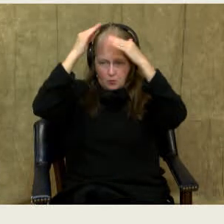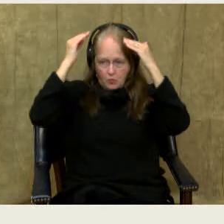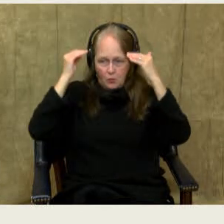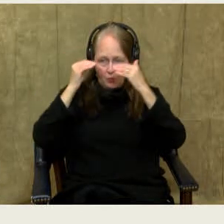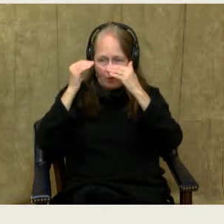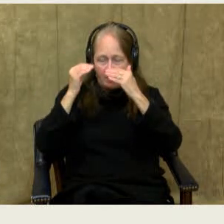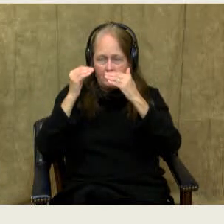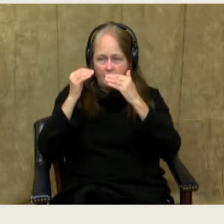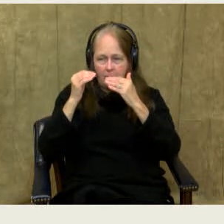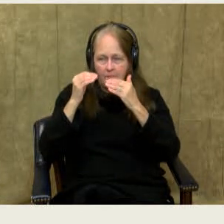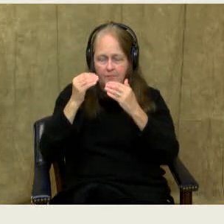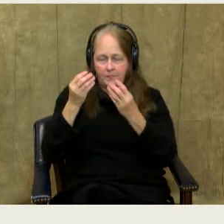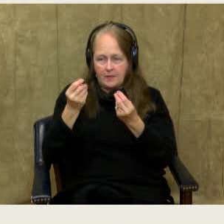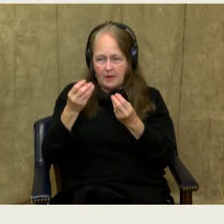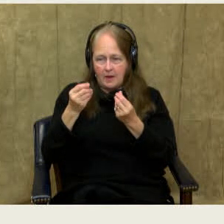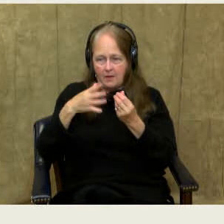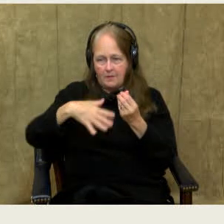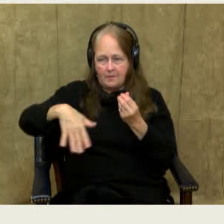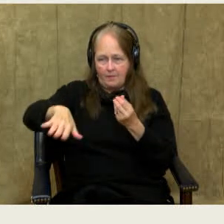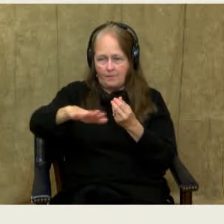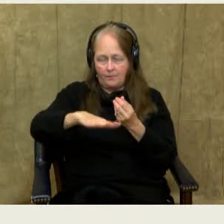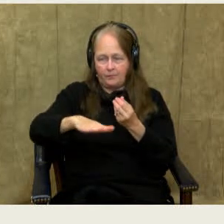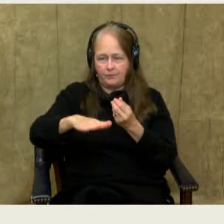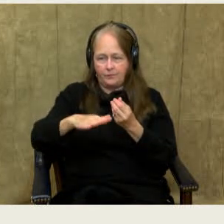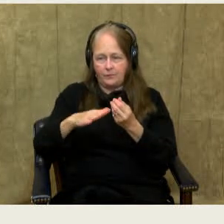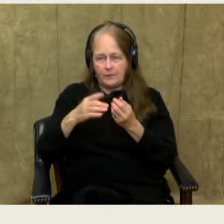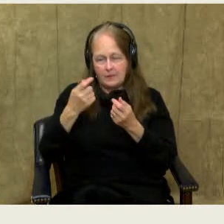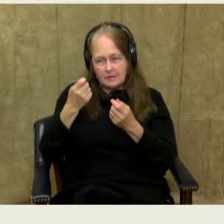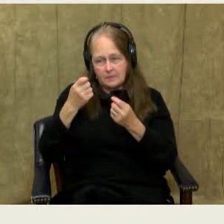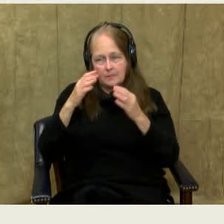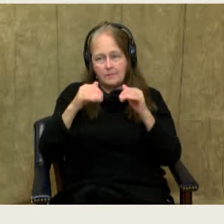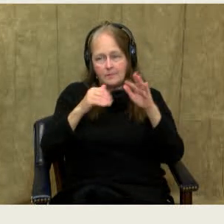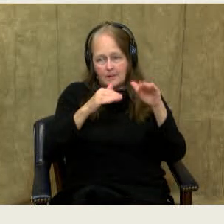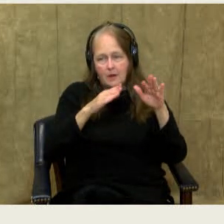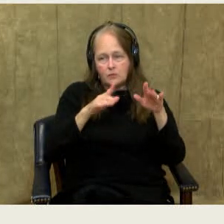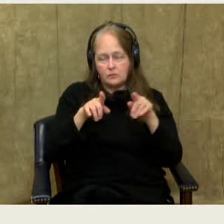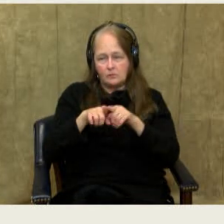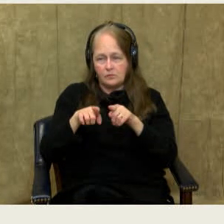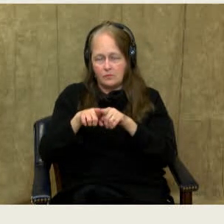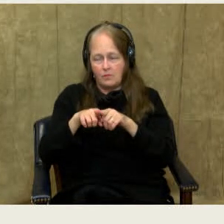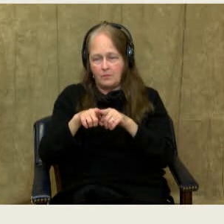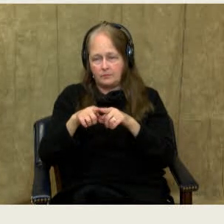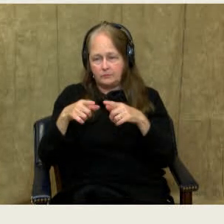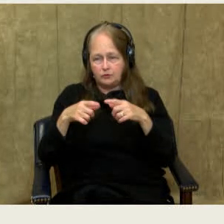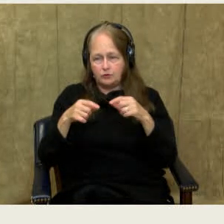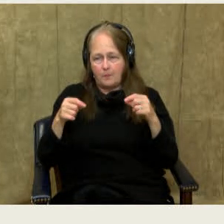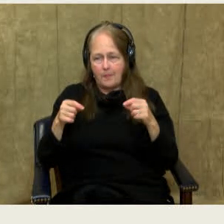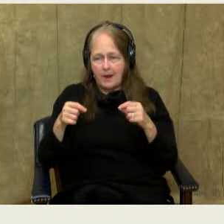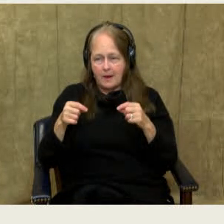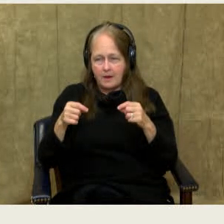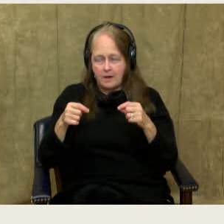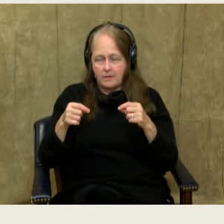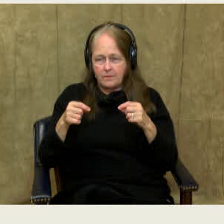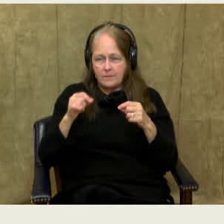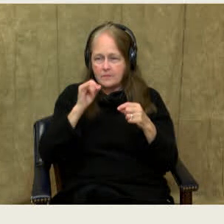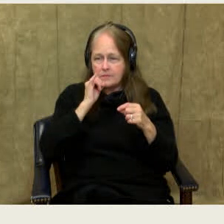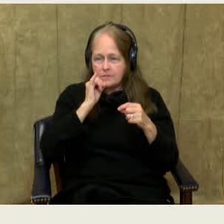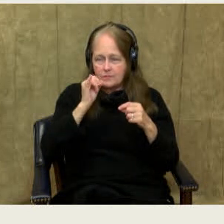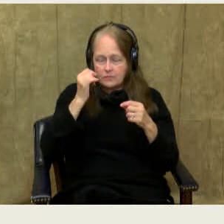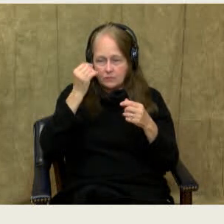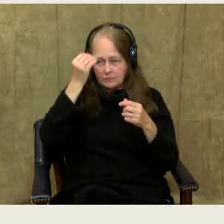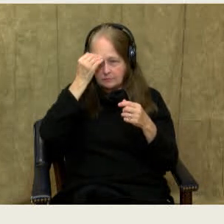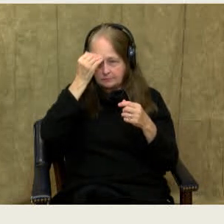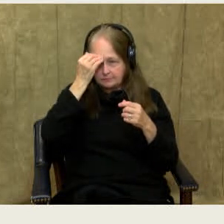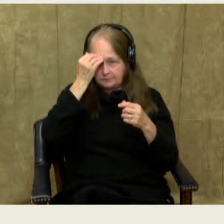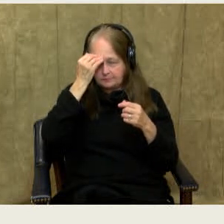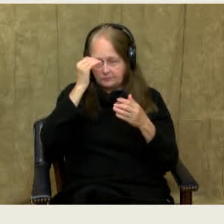It's got some low-lying elevations, but it's rather mountainous and hilly, as well as Japan. Japan is known as